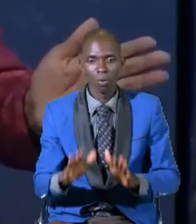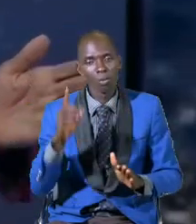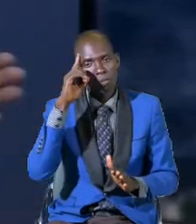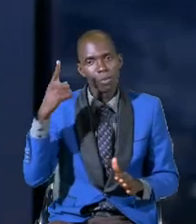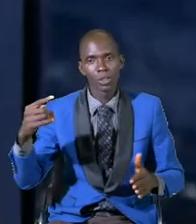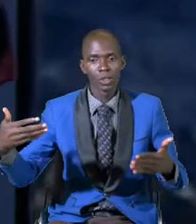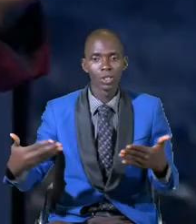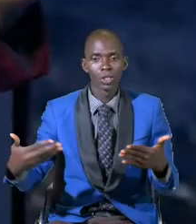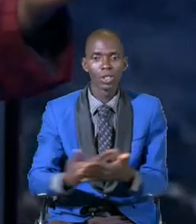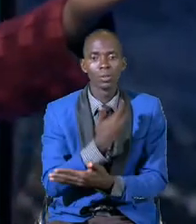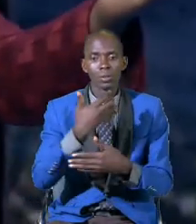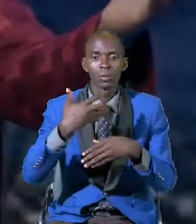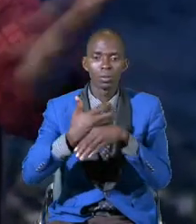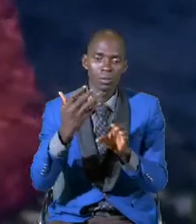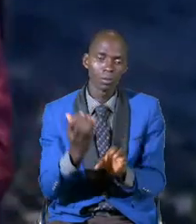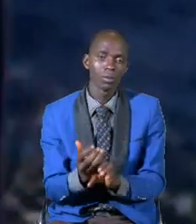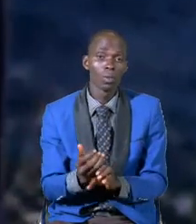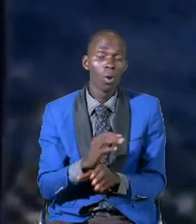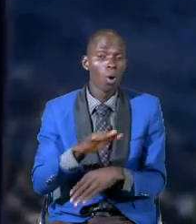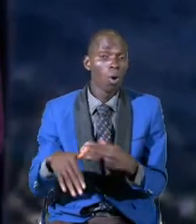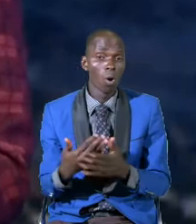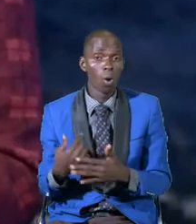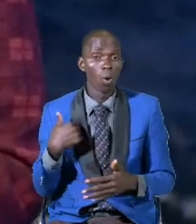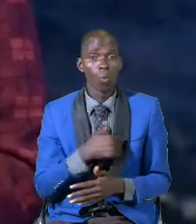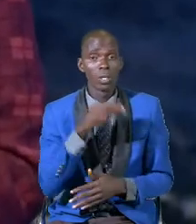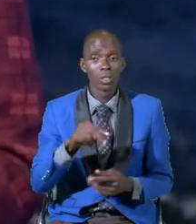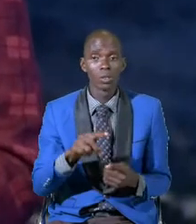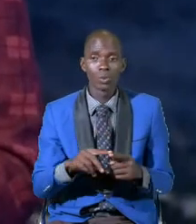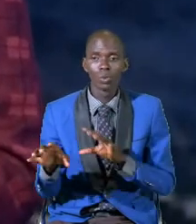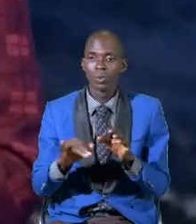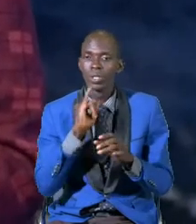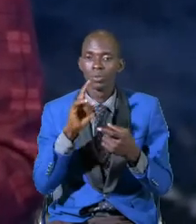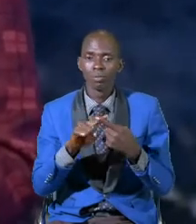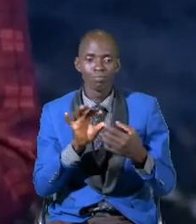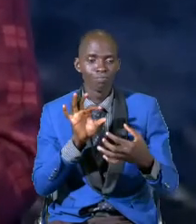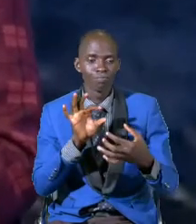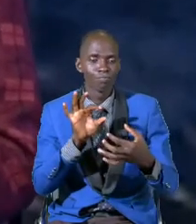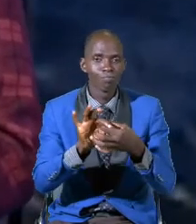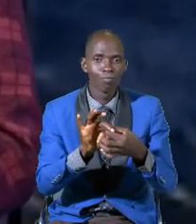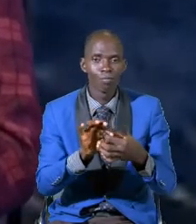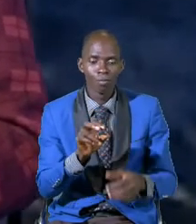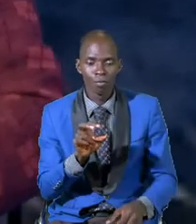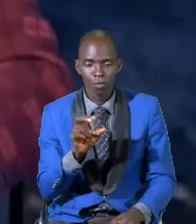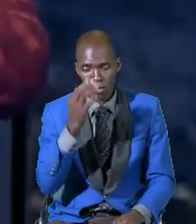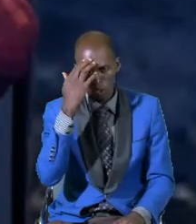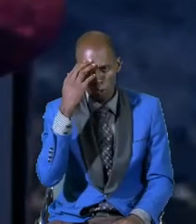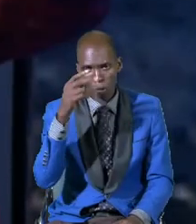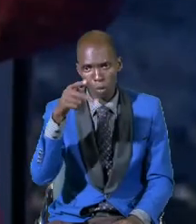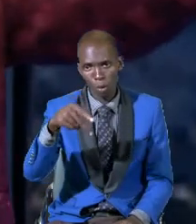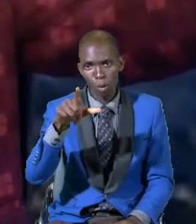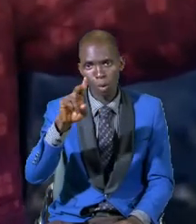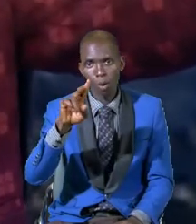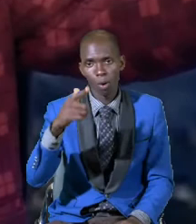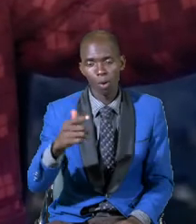Our connection. All we need to do is plug that thing into the socket and your